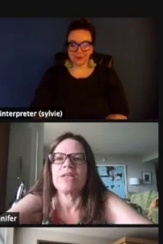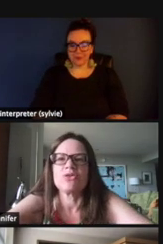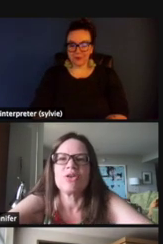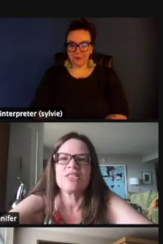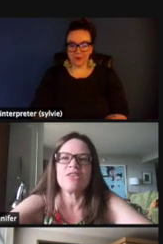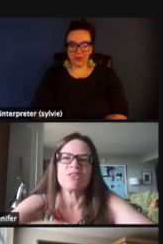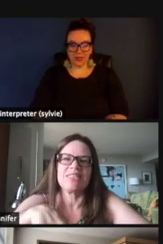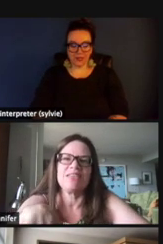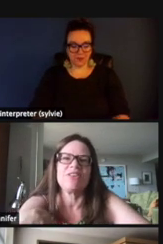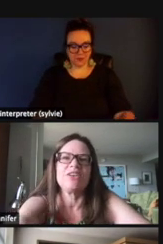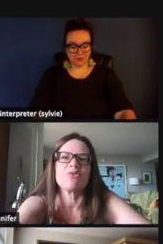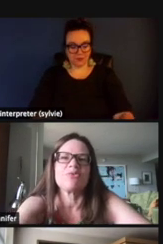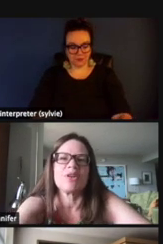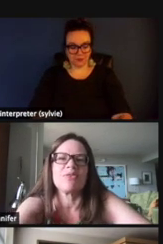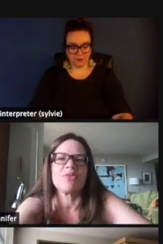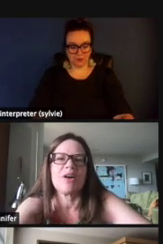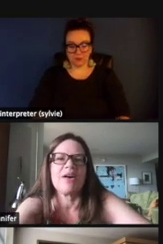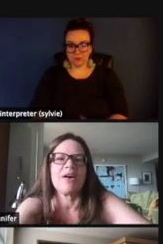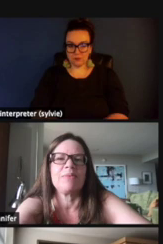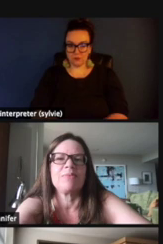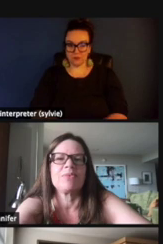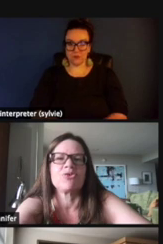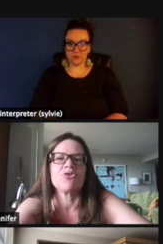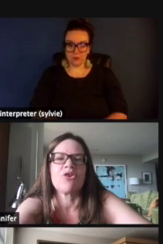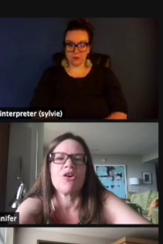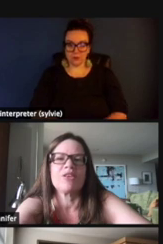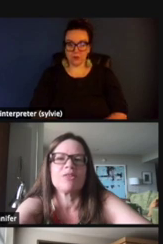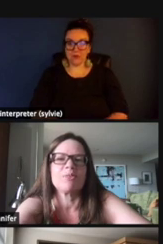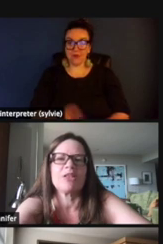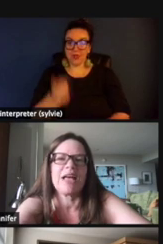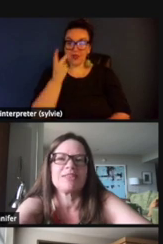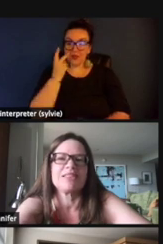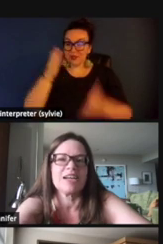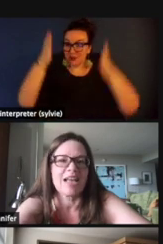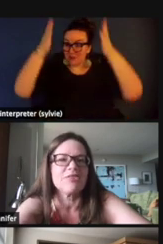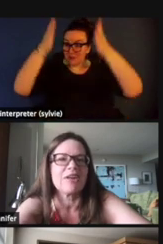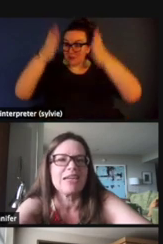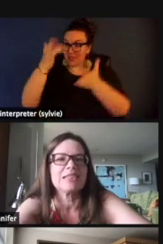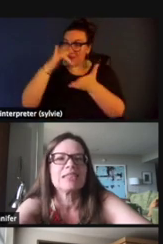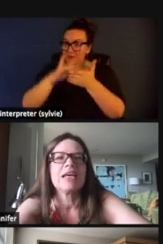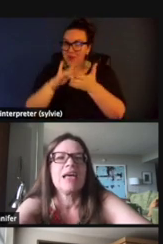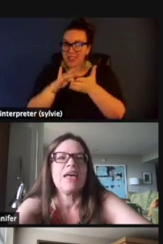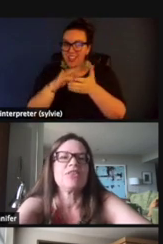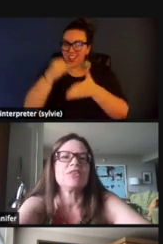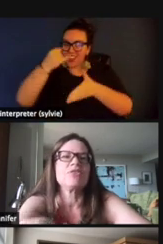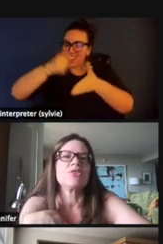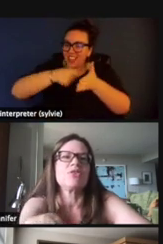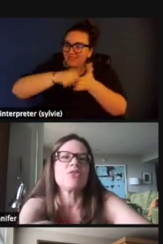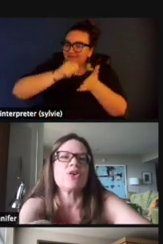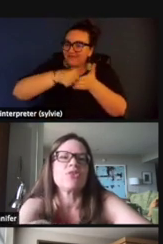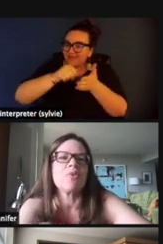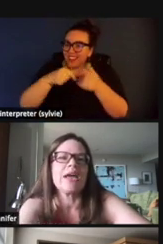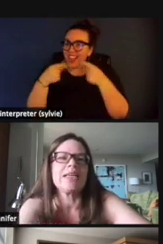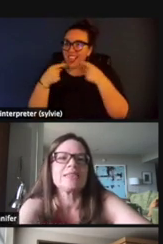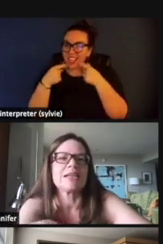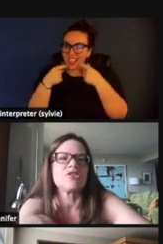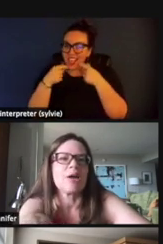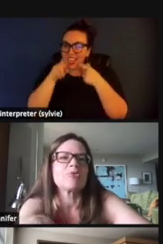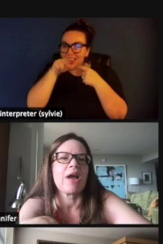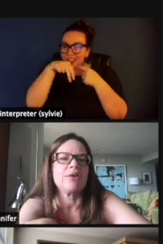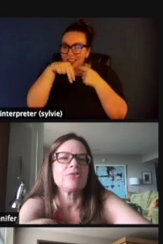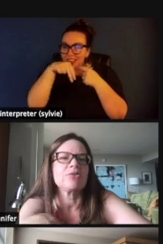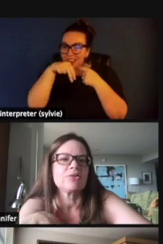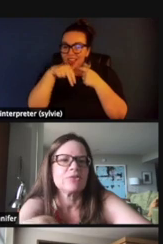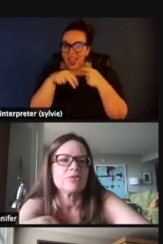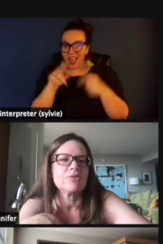All right, so you can see even here the carving in the middle has the tongue out, right? And then on the right is like a